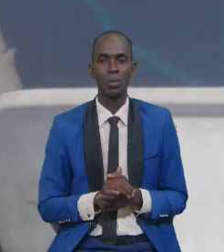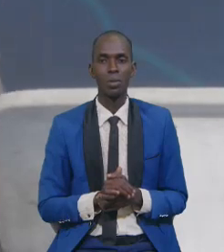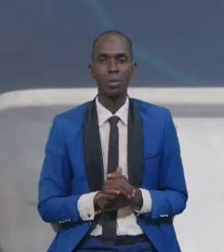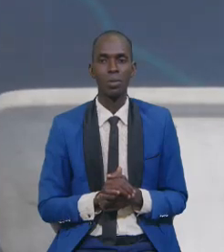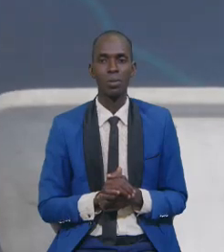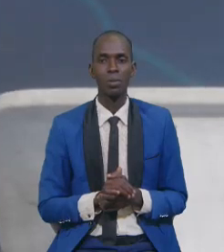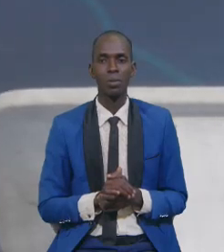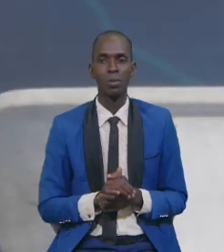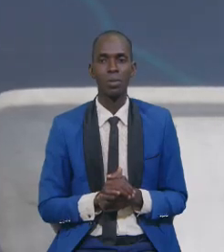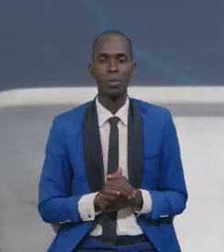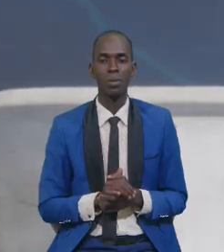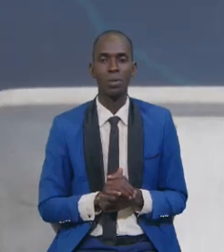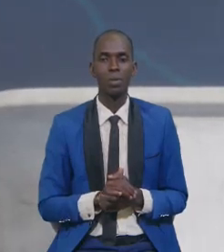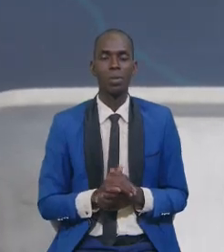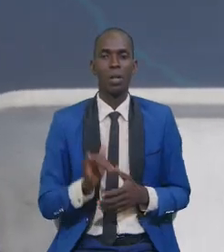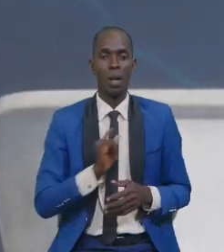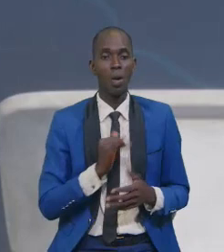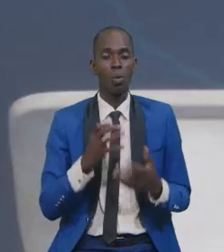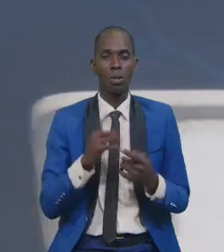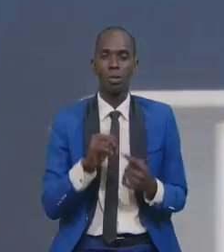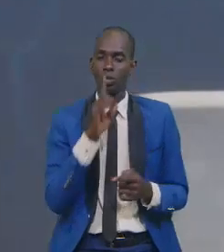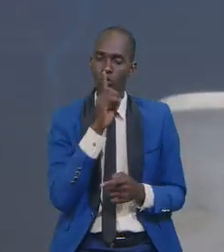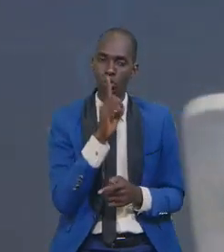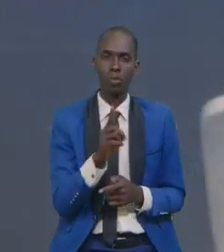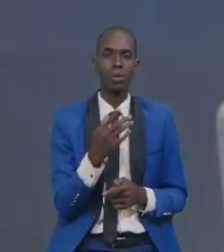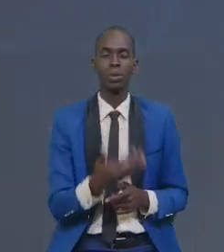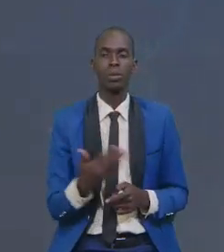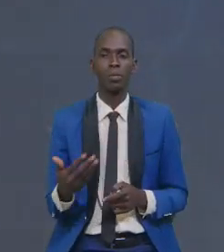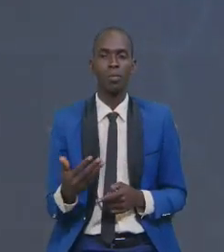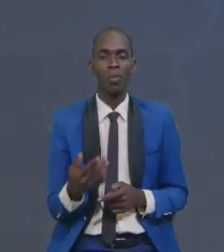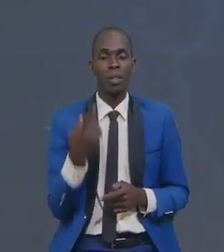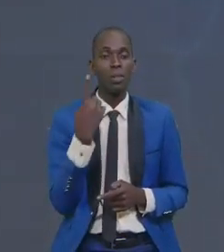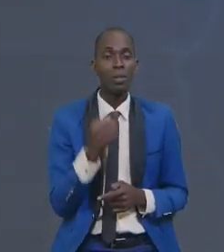I want the real thing, the virtue of the Lord